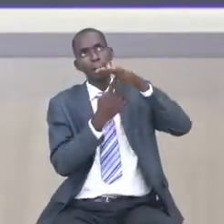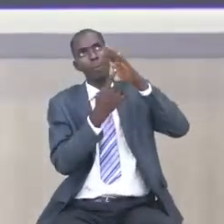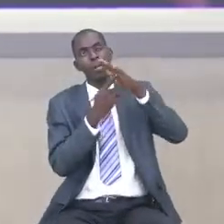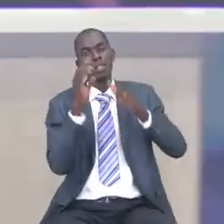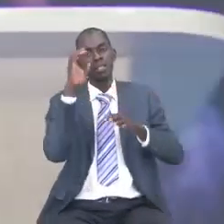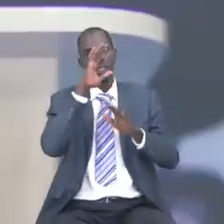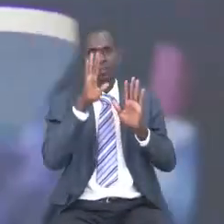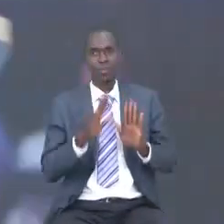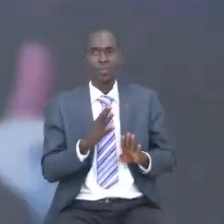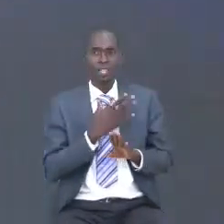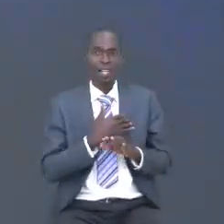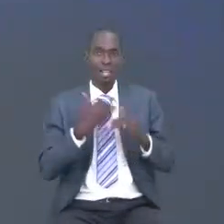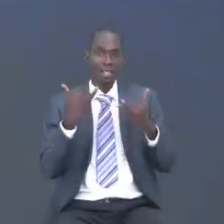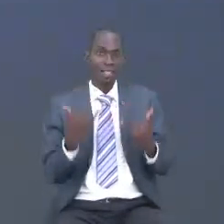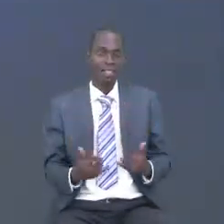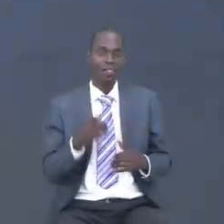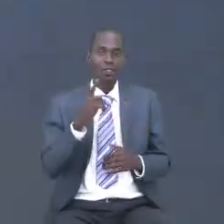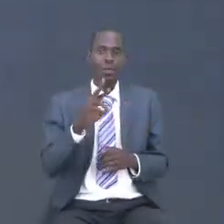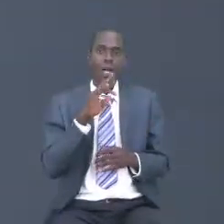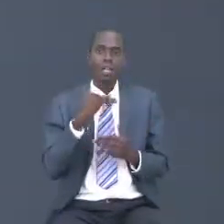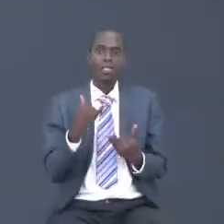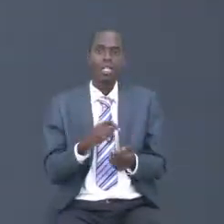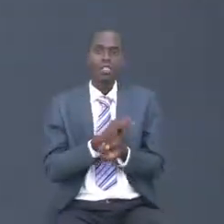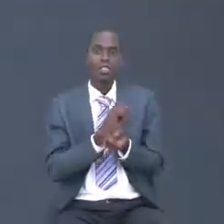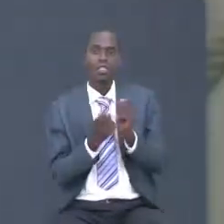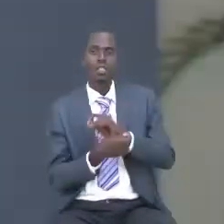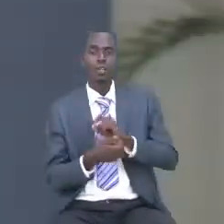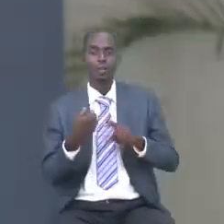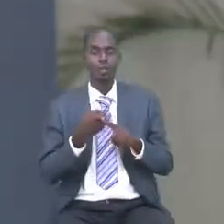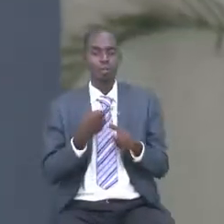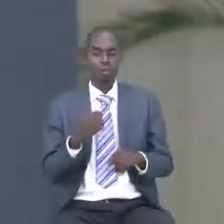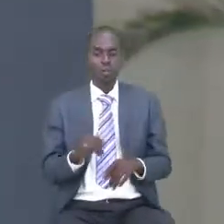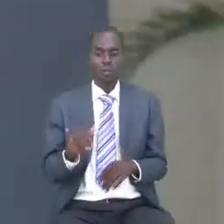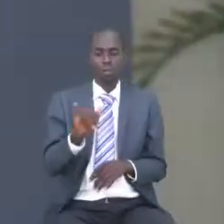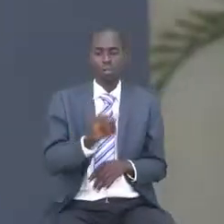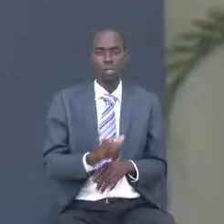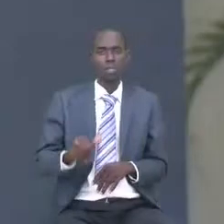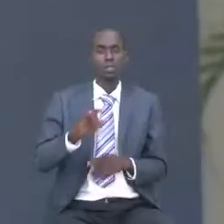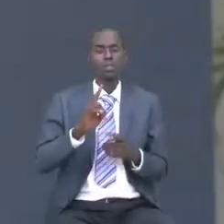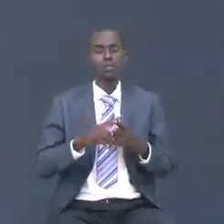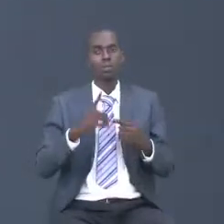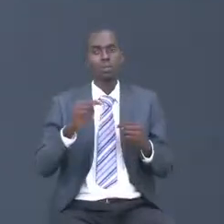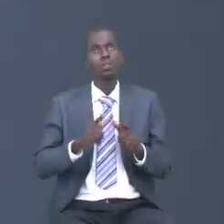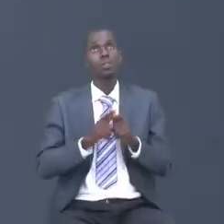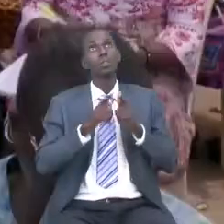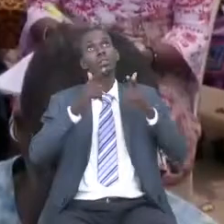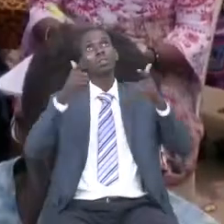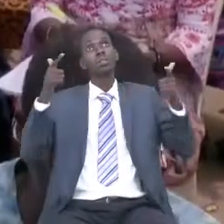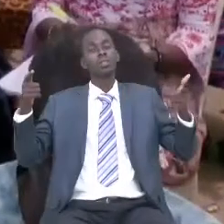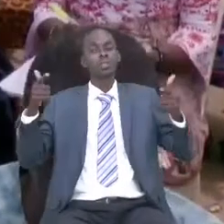have now changed from the ordinary to the extraordinary.